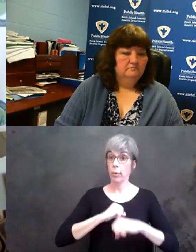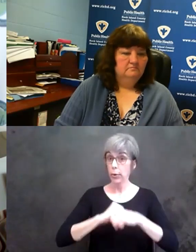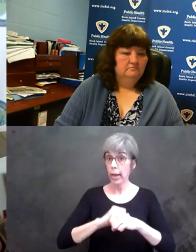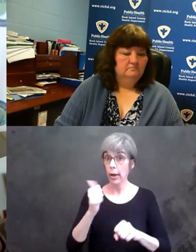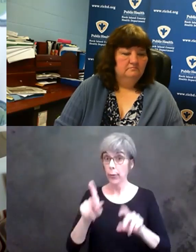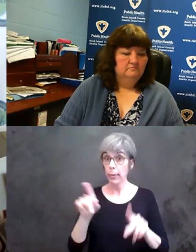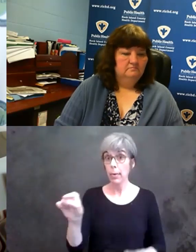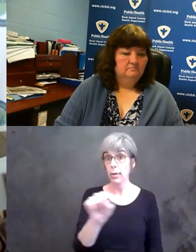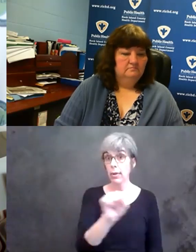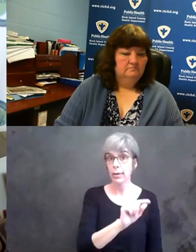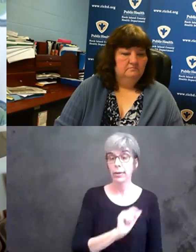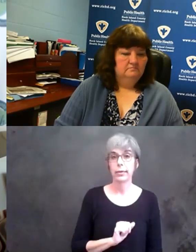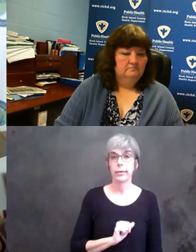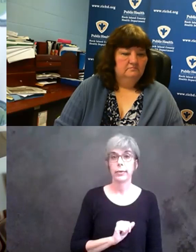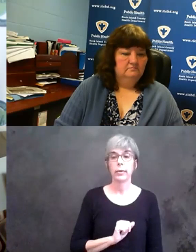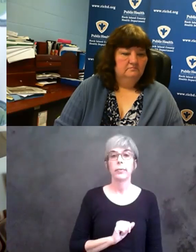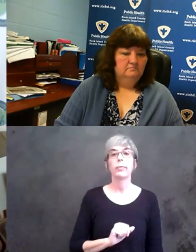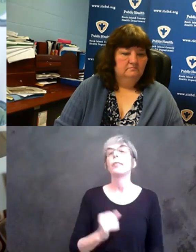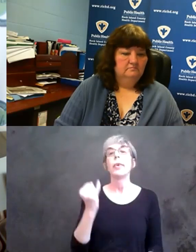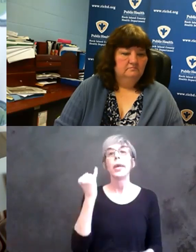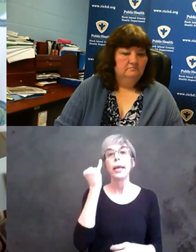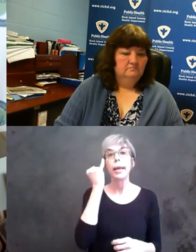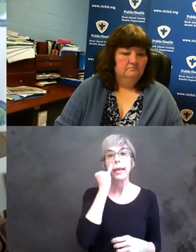are encouraged to complete the assessment at